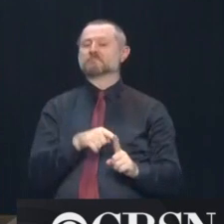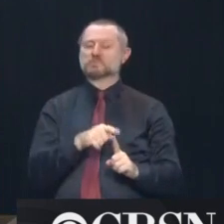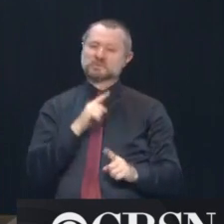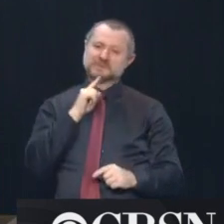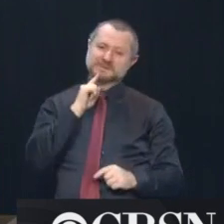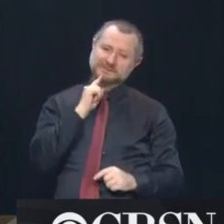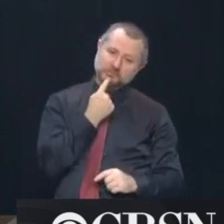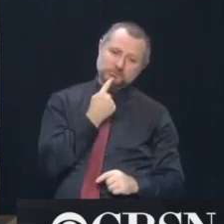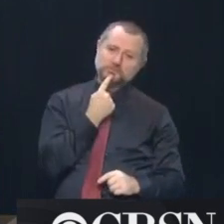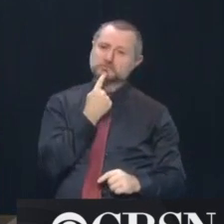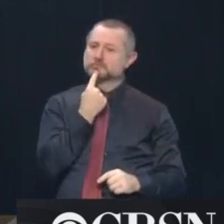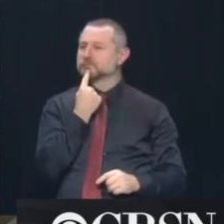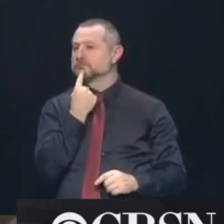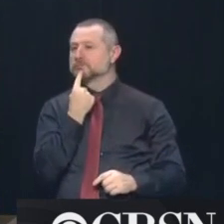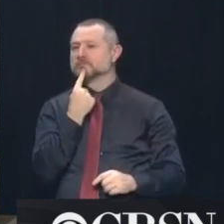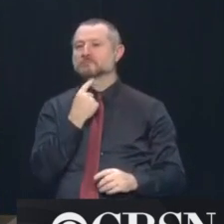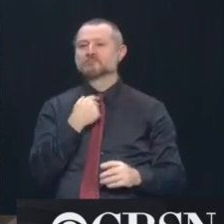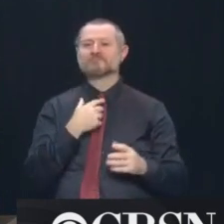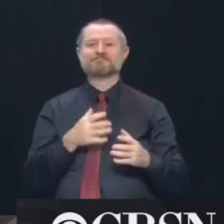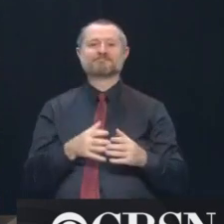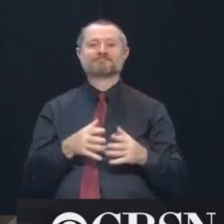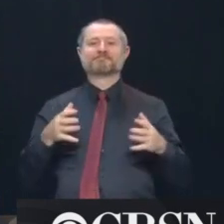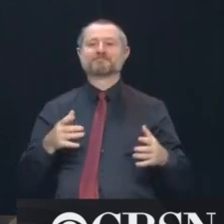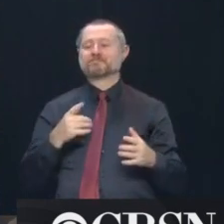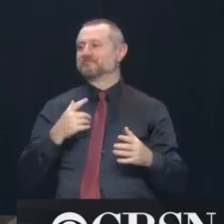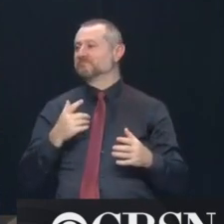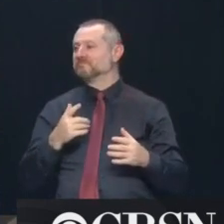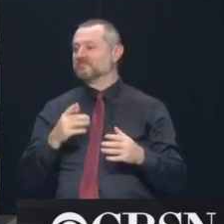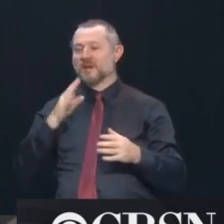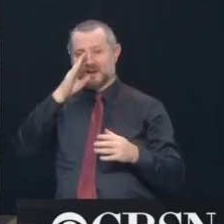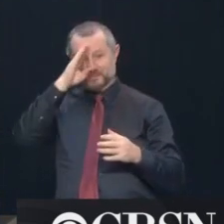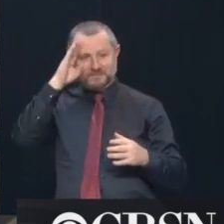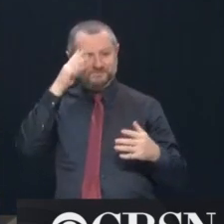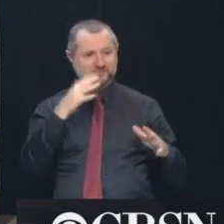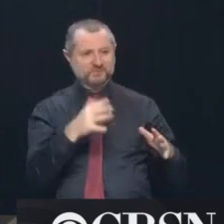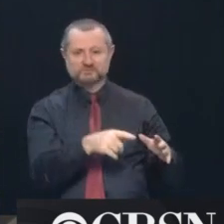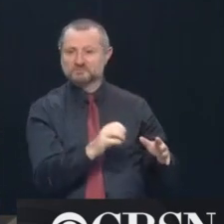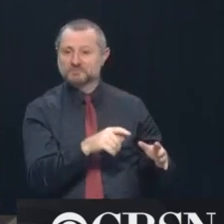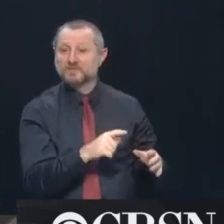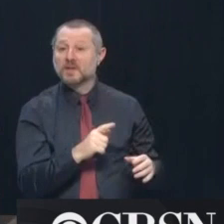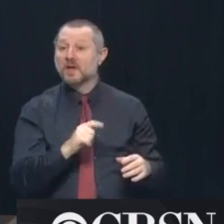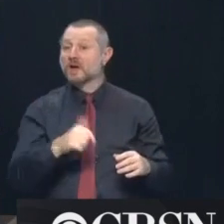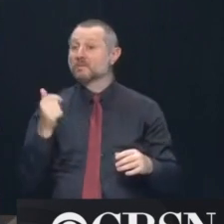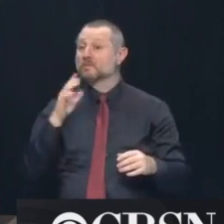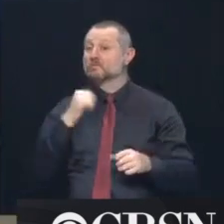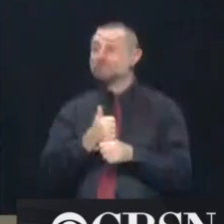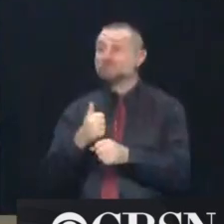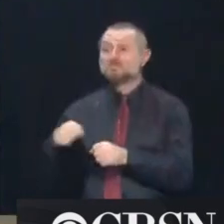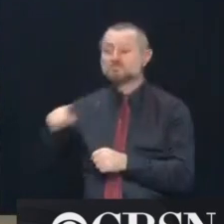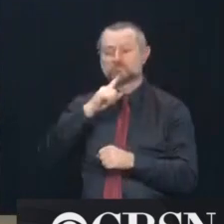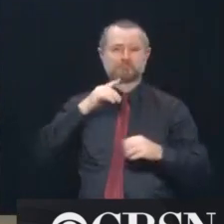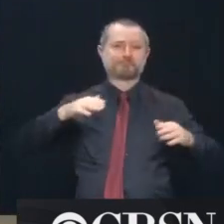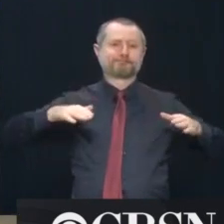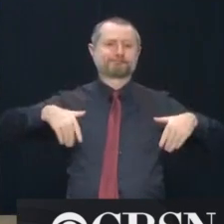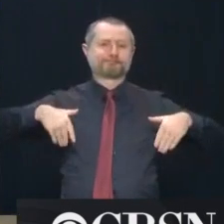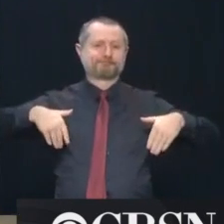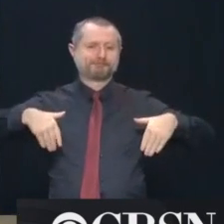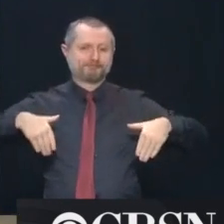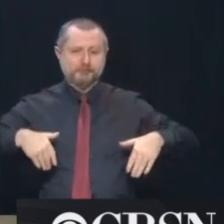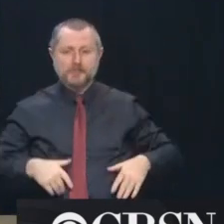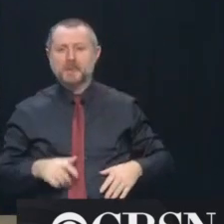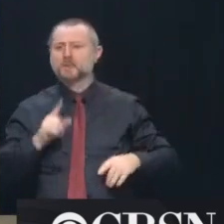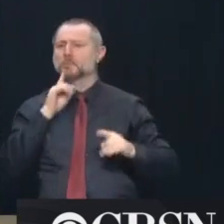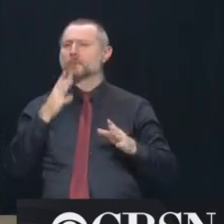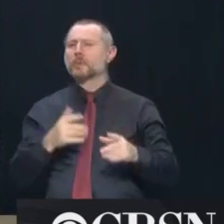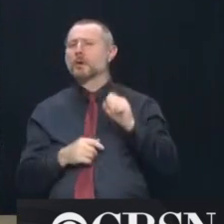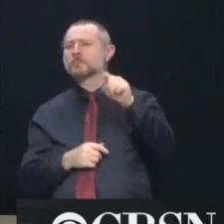emergency facility. We don't anticipate that anywhere else now. Despite the microclusters, the way you've spoken about